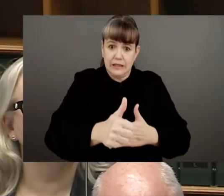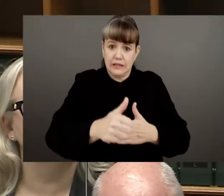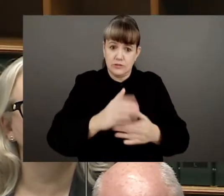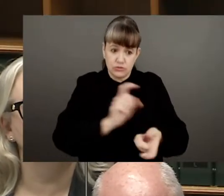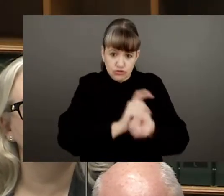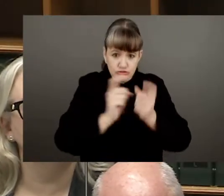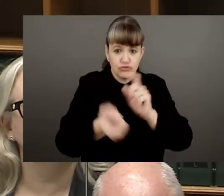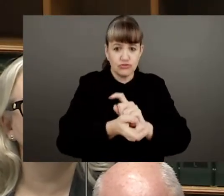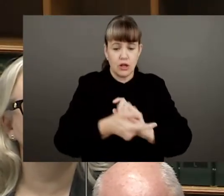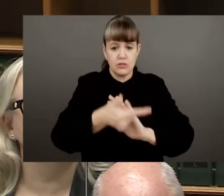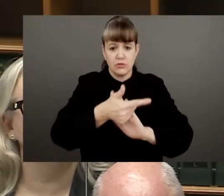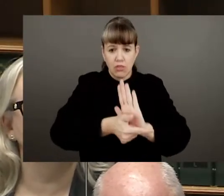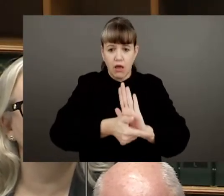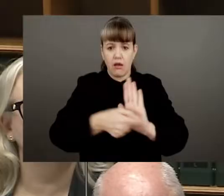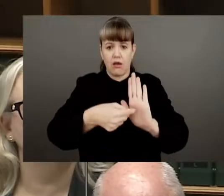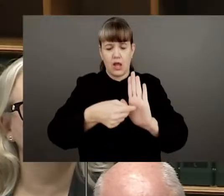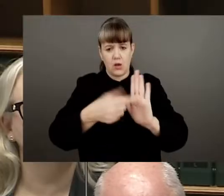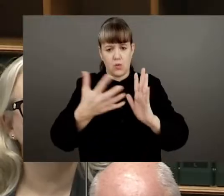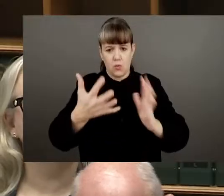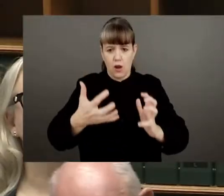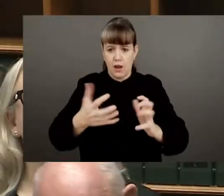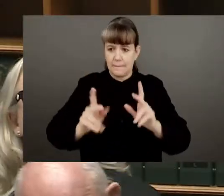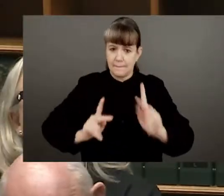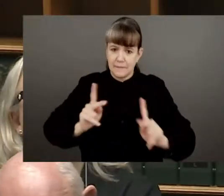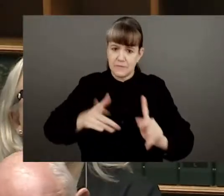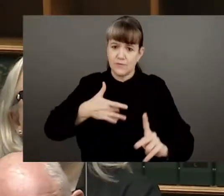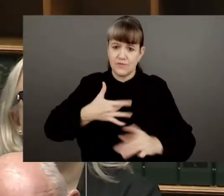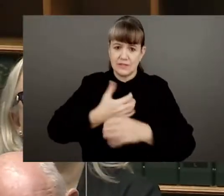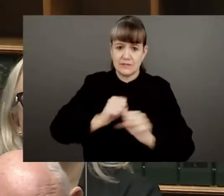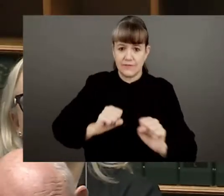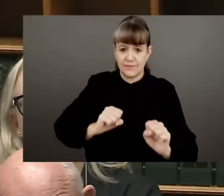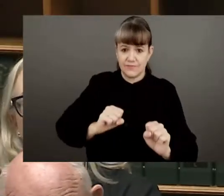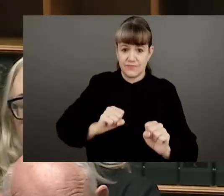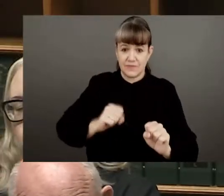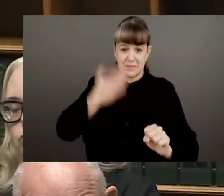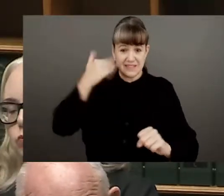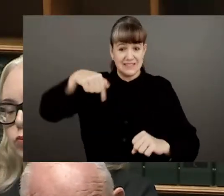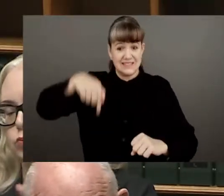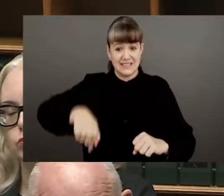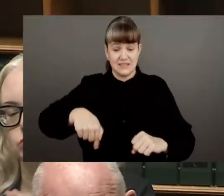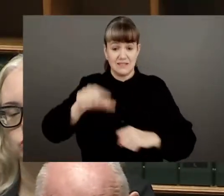Gang was certified as a terrorist organization across this country.